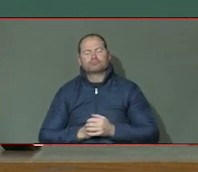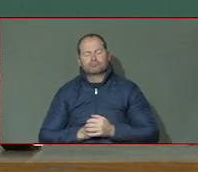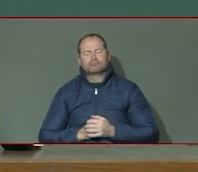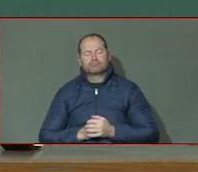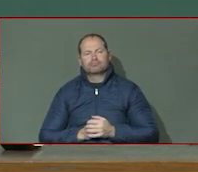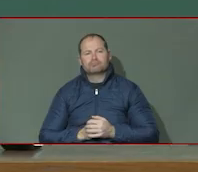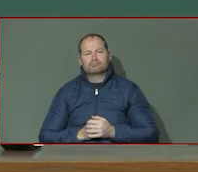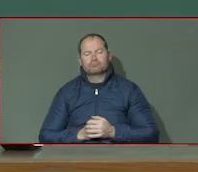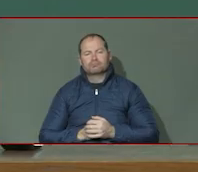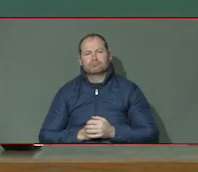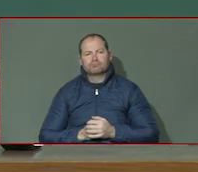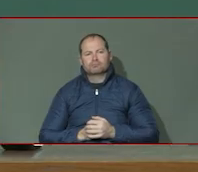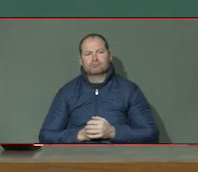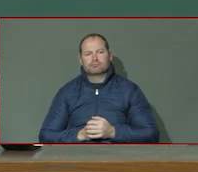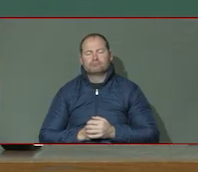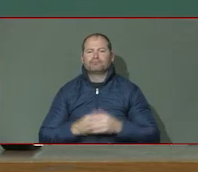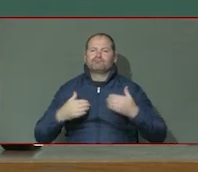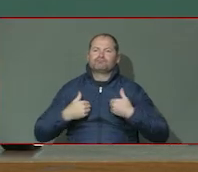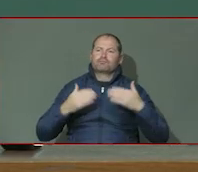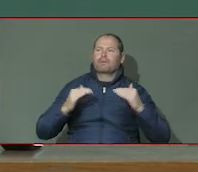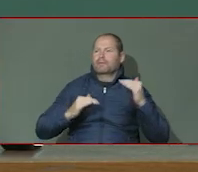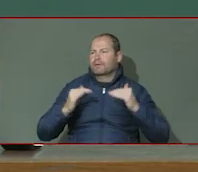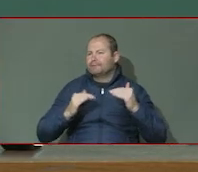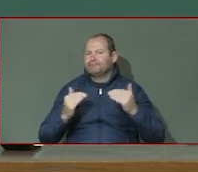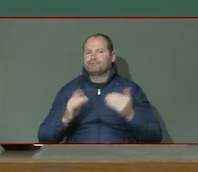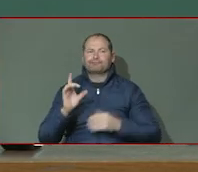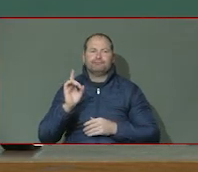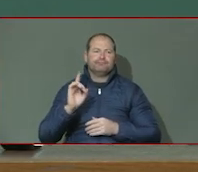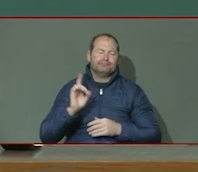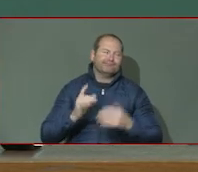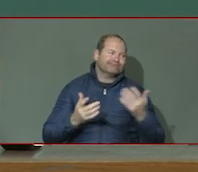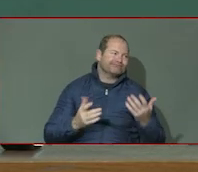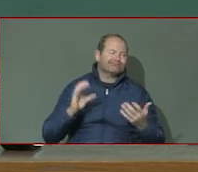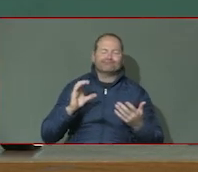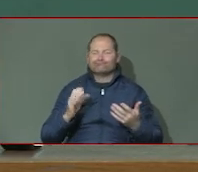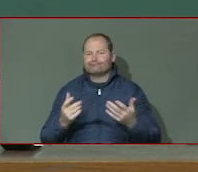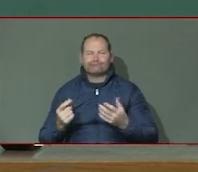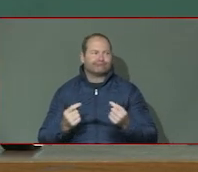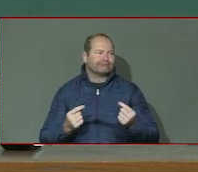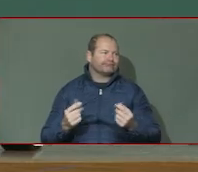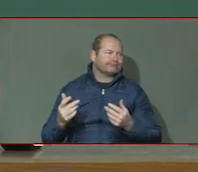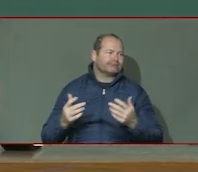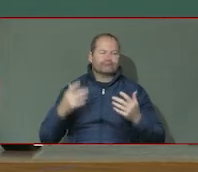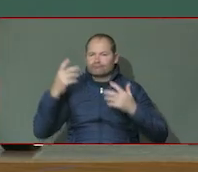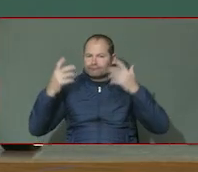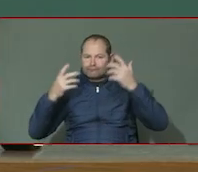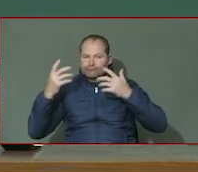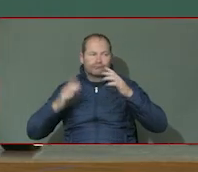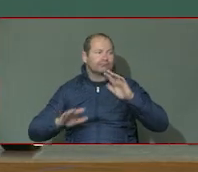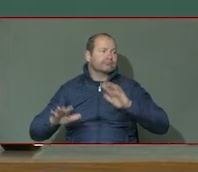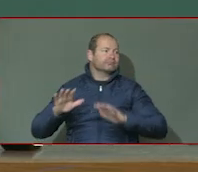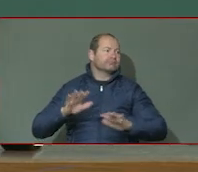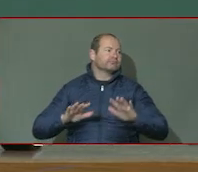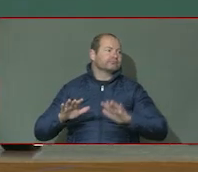So you can say opening balance, if it's a debit, it's that, and if it's a credit, and if you get confused in the exam, there's no way that you